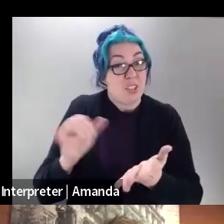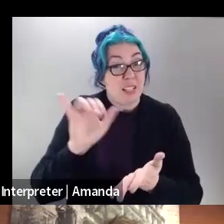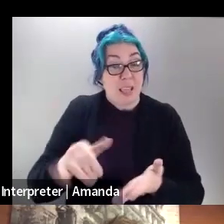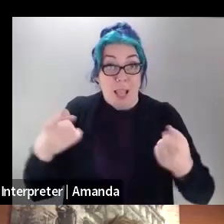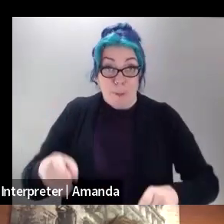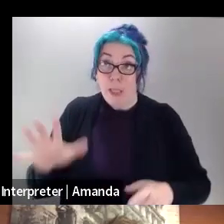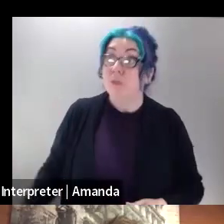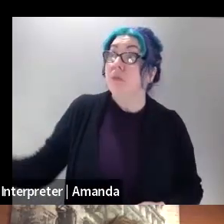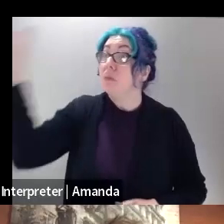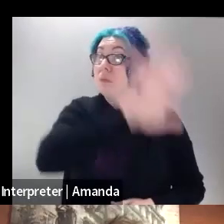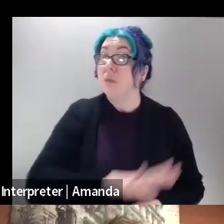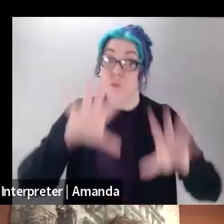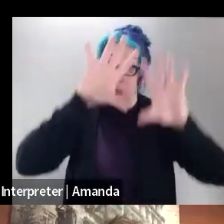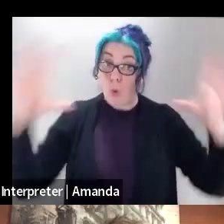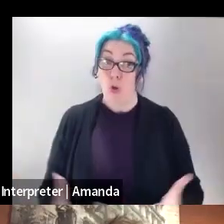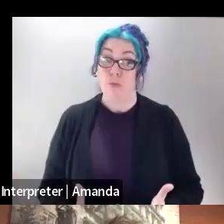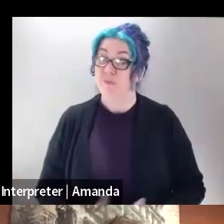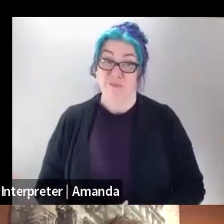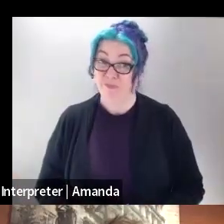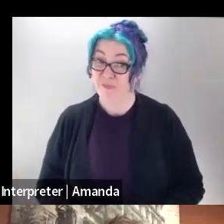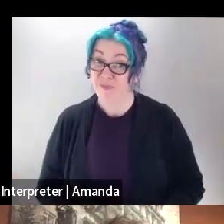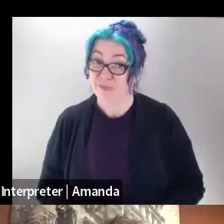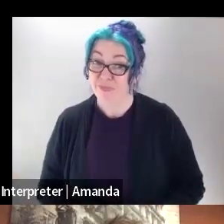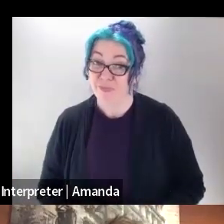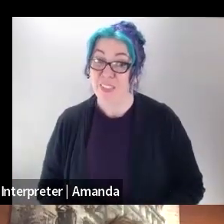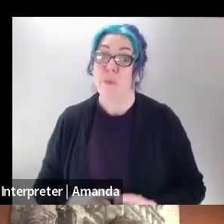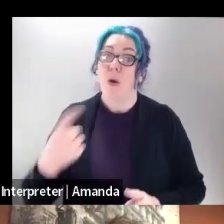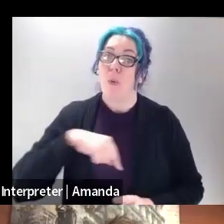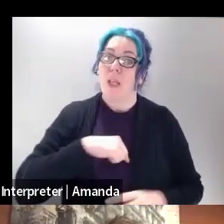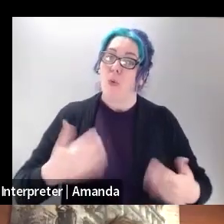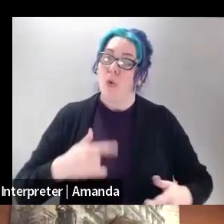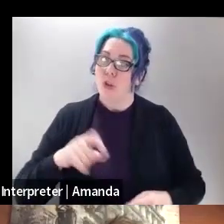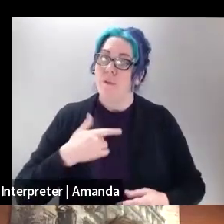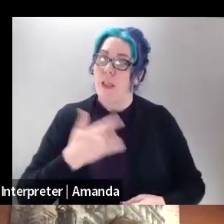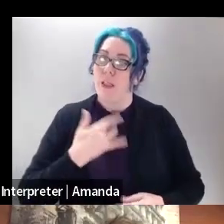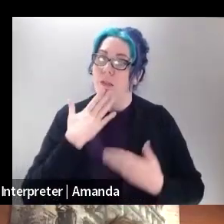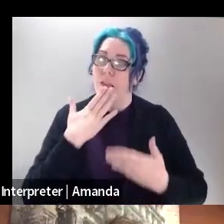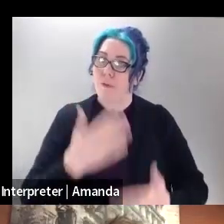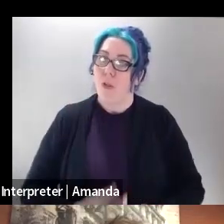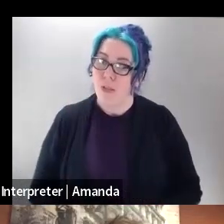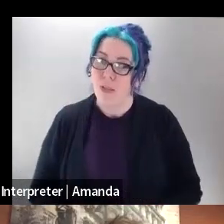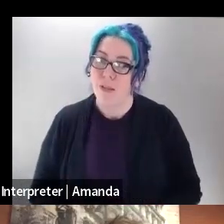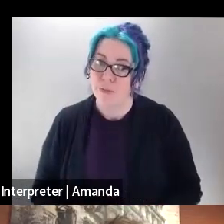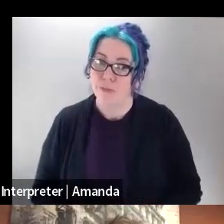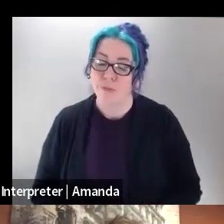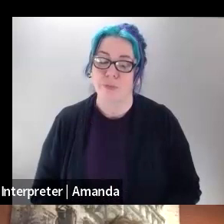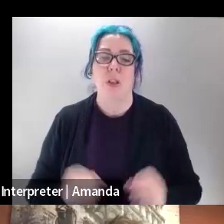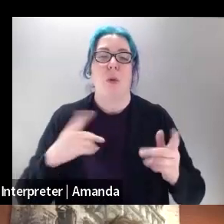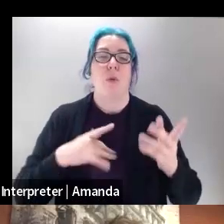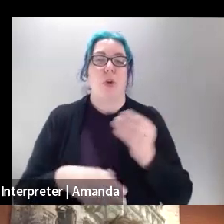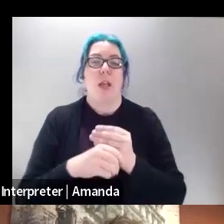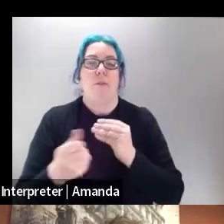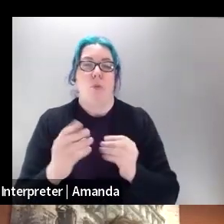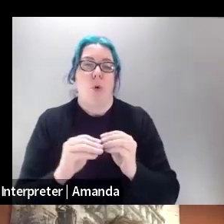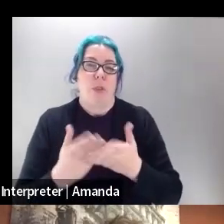for. This is how we build community and we build our industry moving forward. I just have a couple of other things to mention